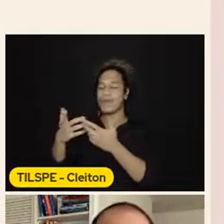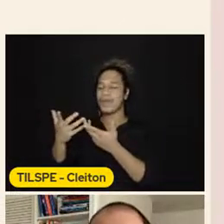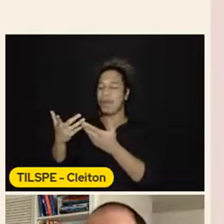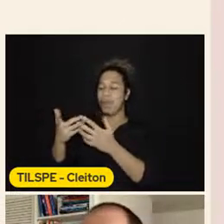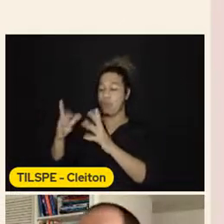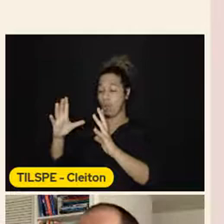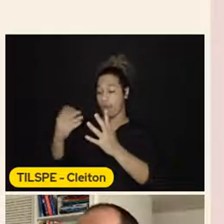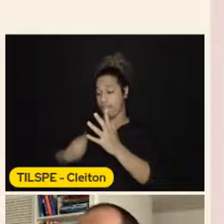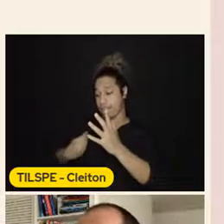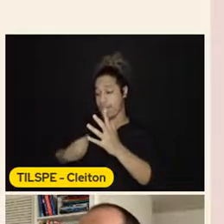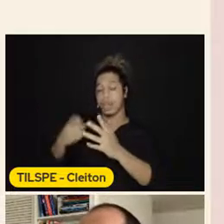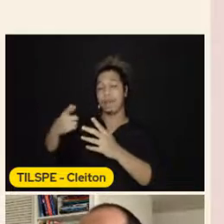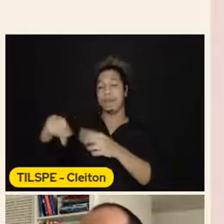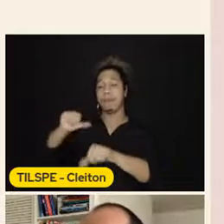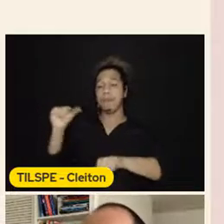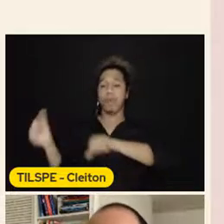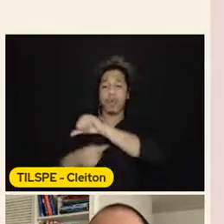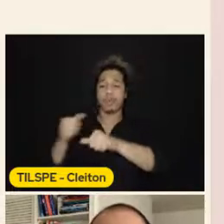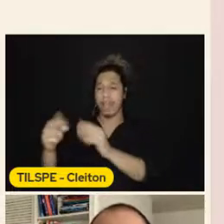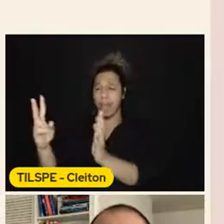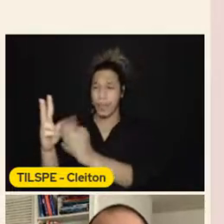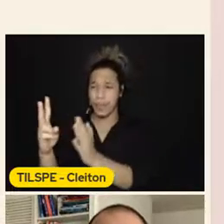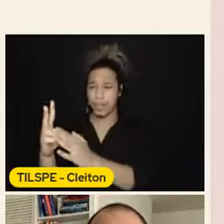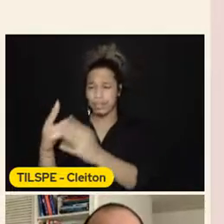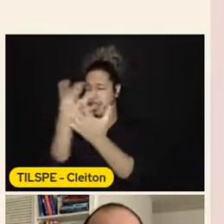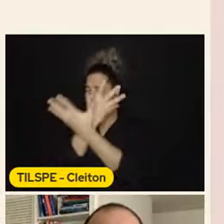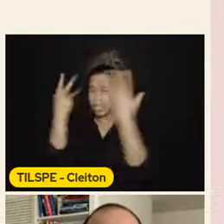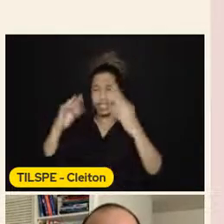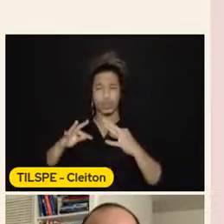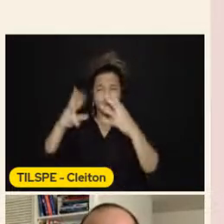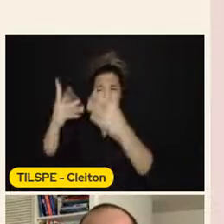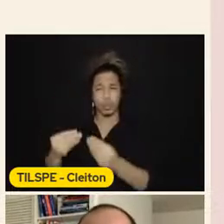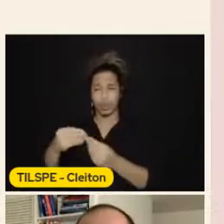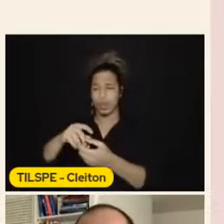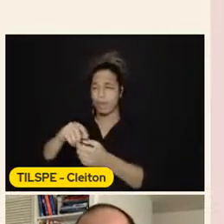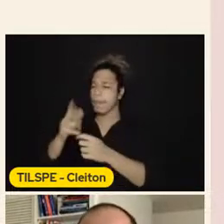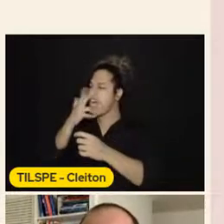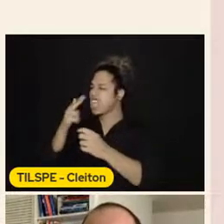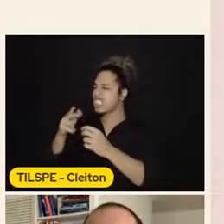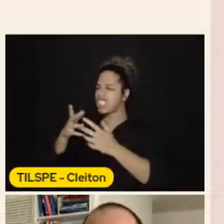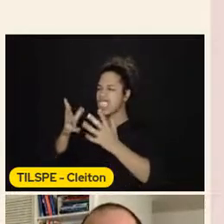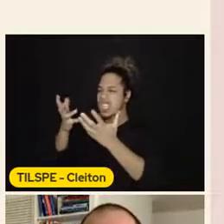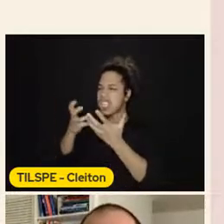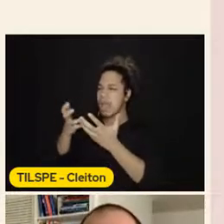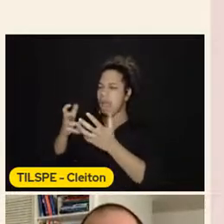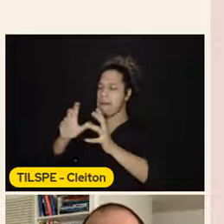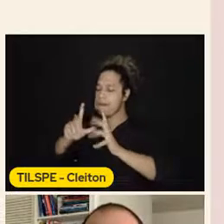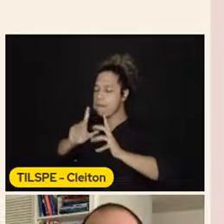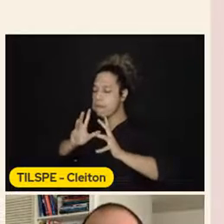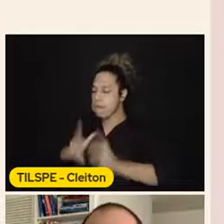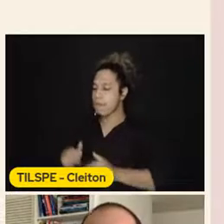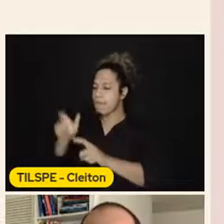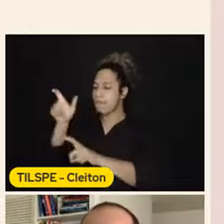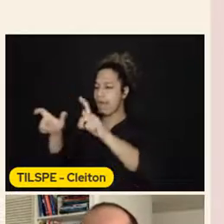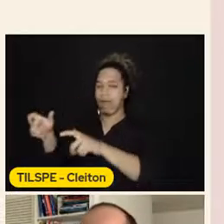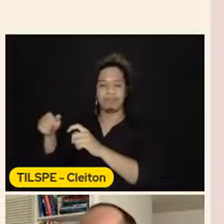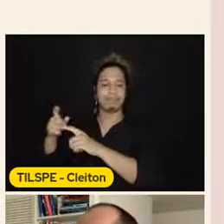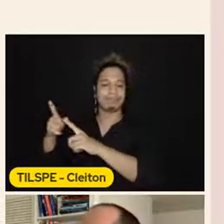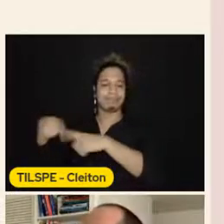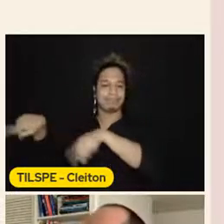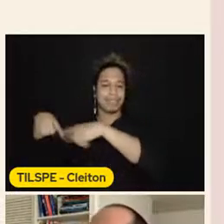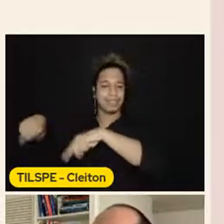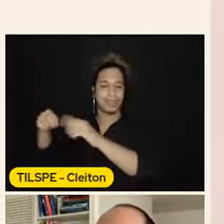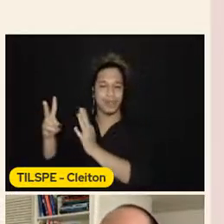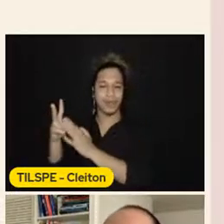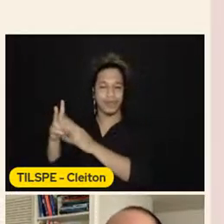living in the world. And so, such a difficult topic to discuss, it's sensitive, but also important that we have to bring